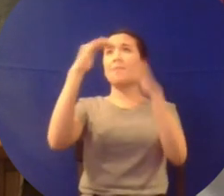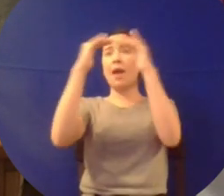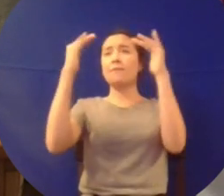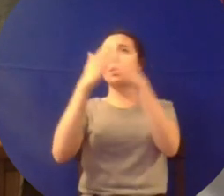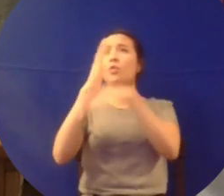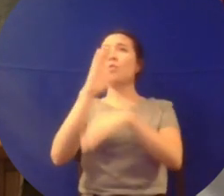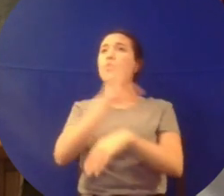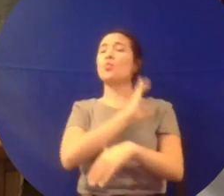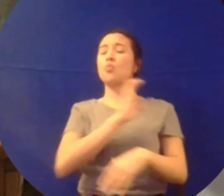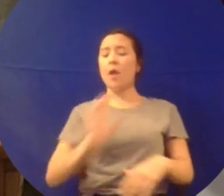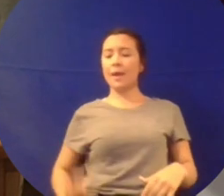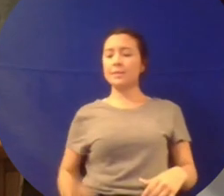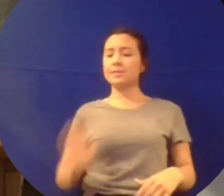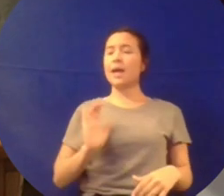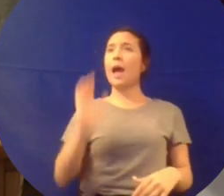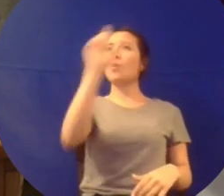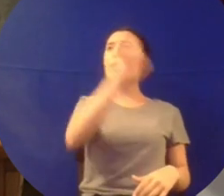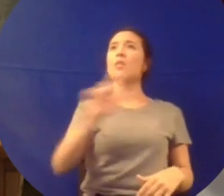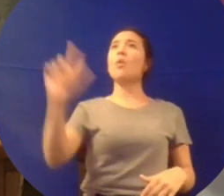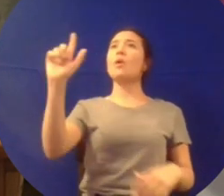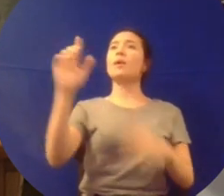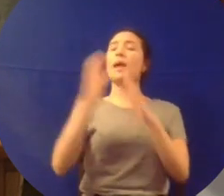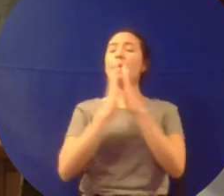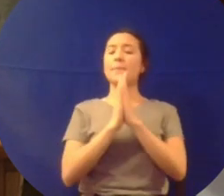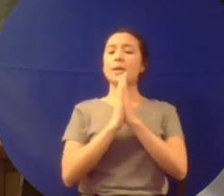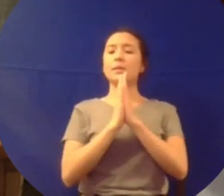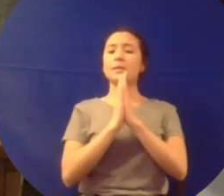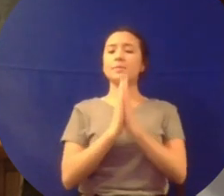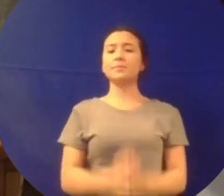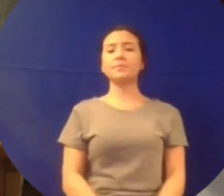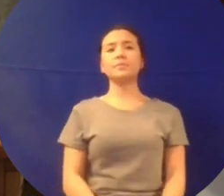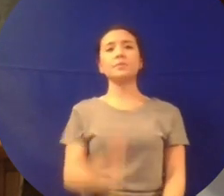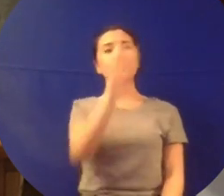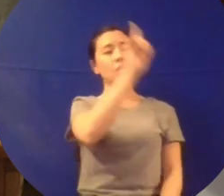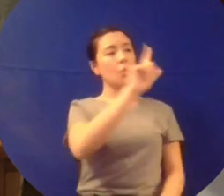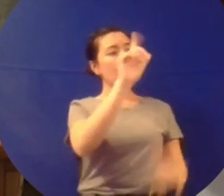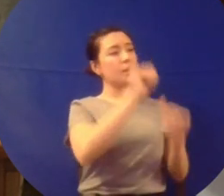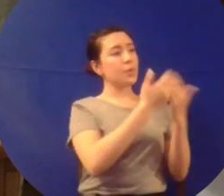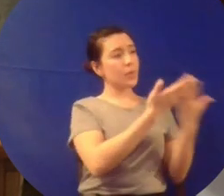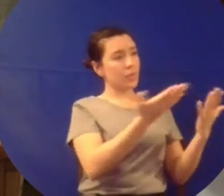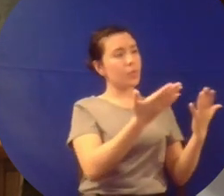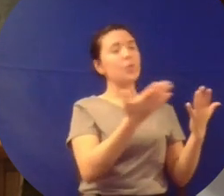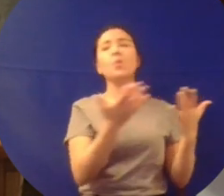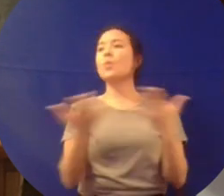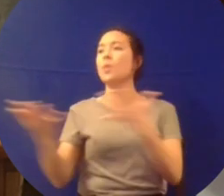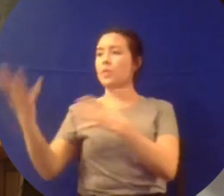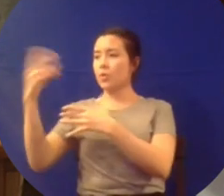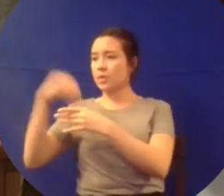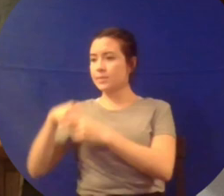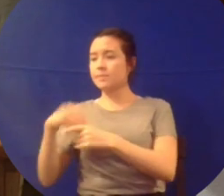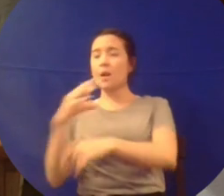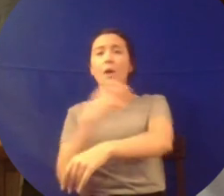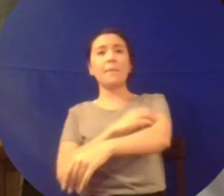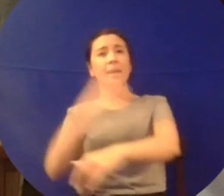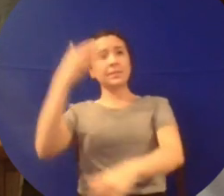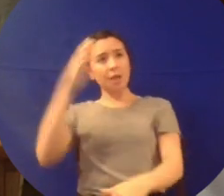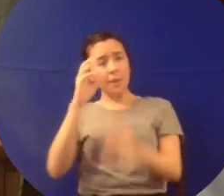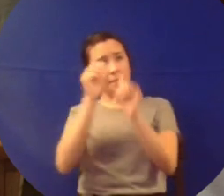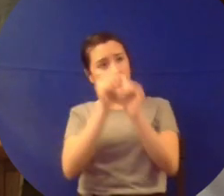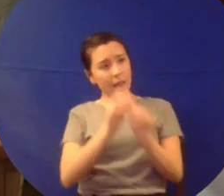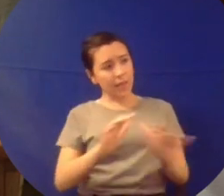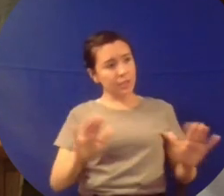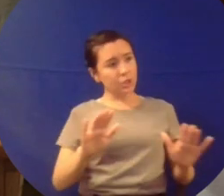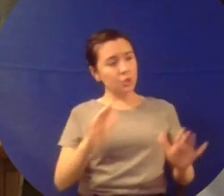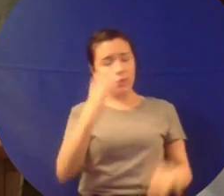firm to the things of heaven. Through Christ our Lord. Amen. The Lord be with